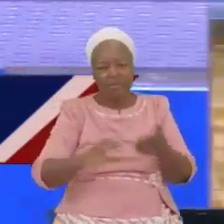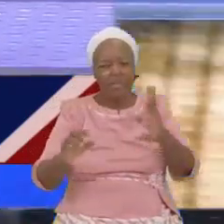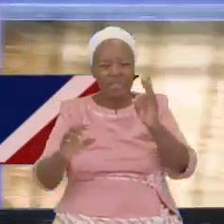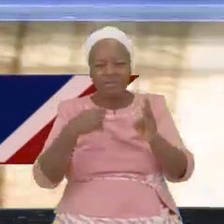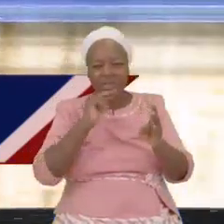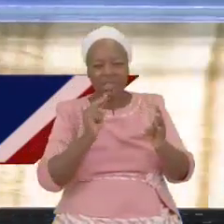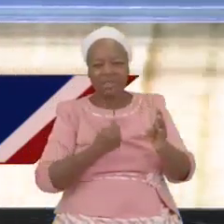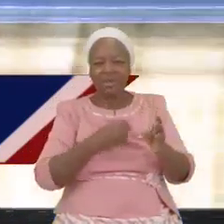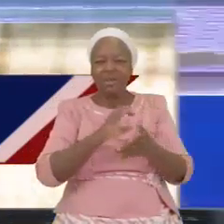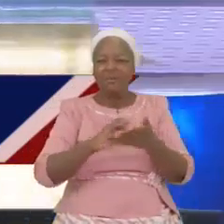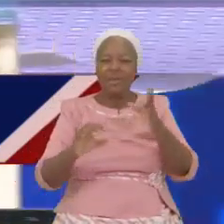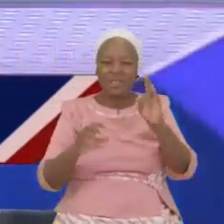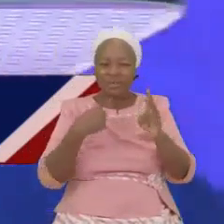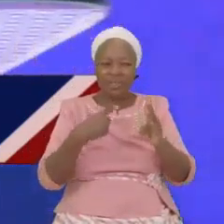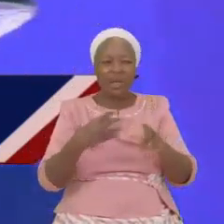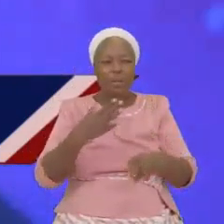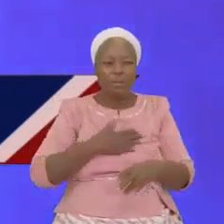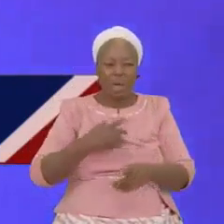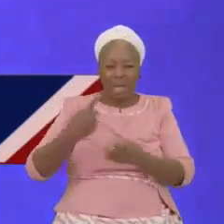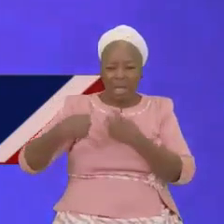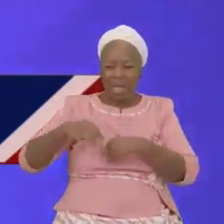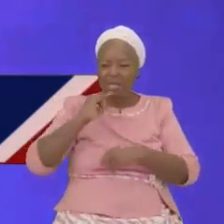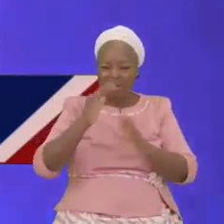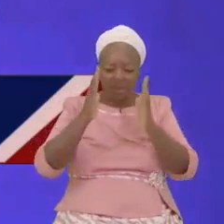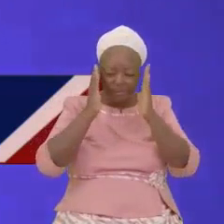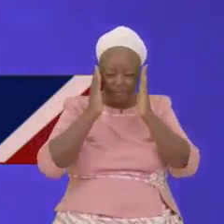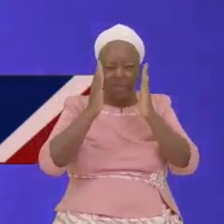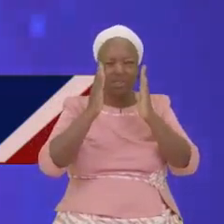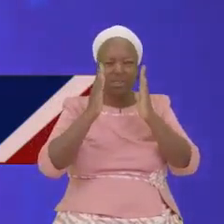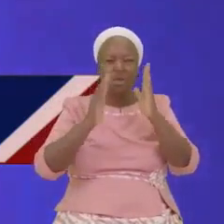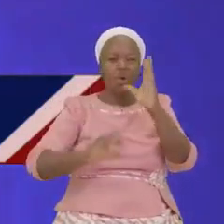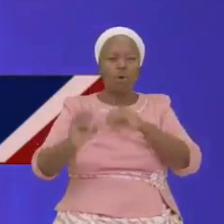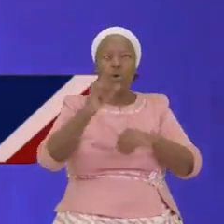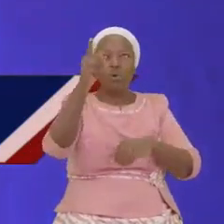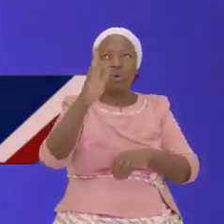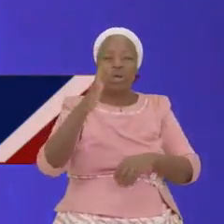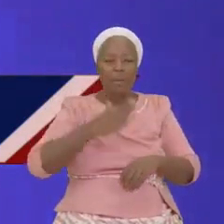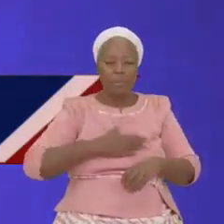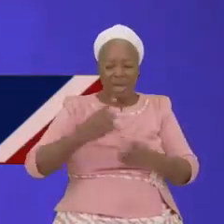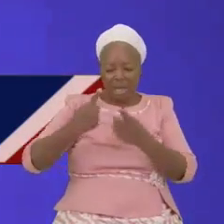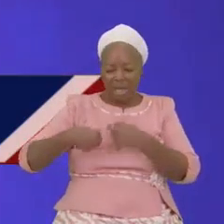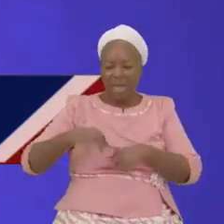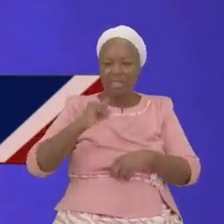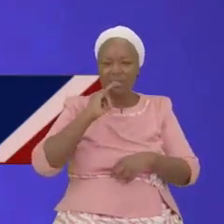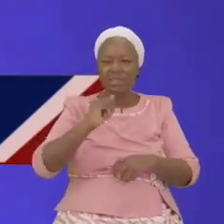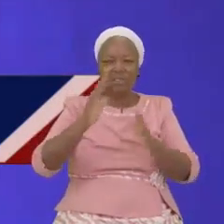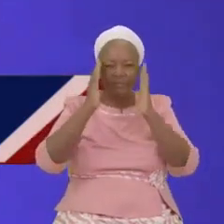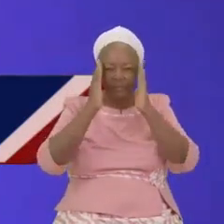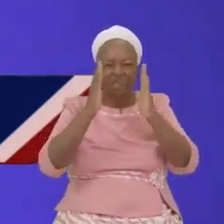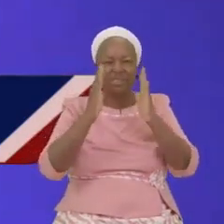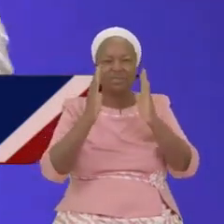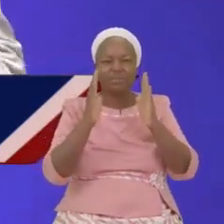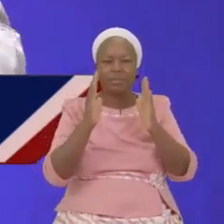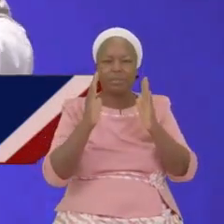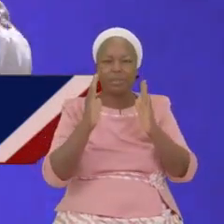it says in verse 7, my heart is fixed, O God, my heart is